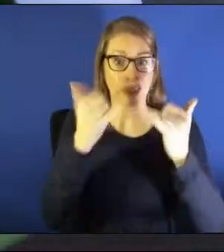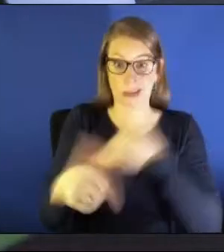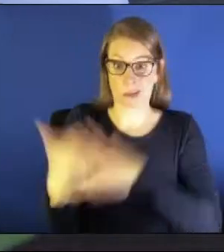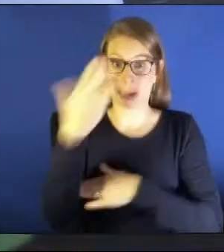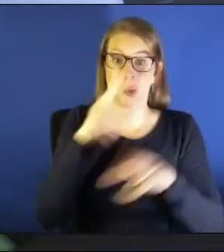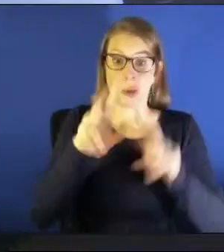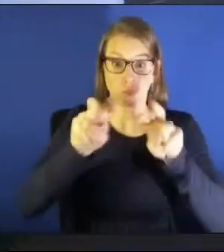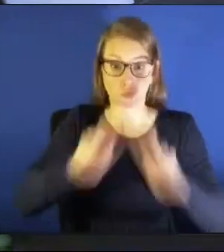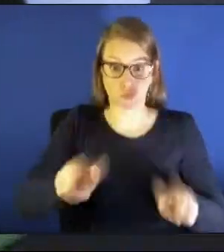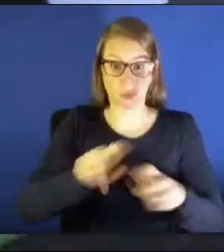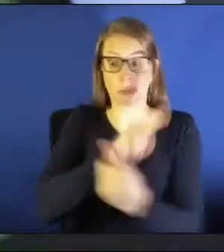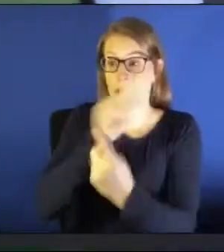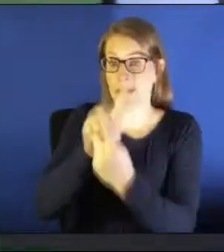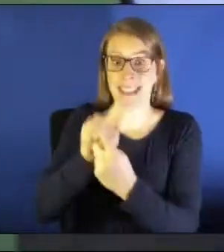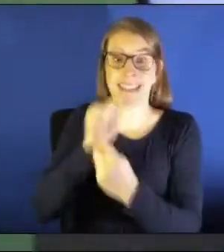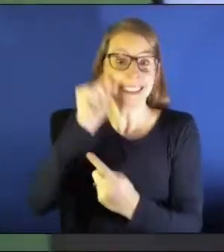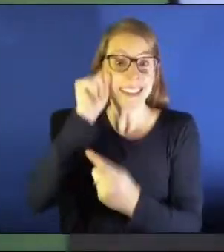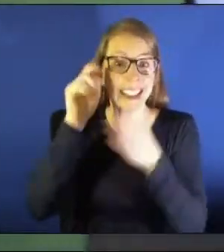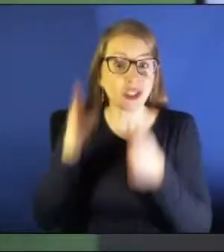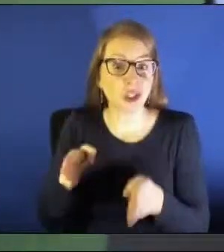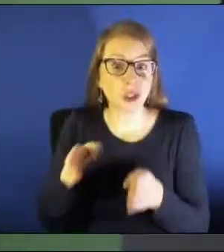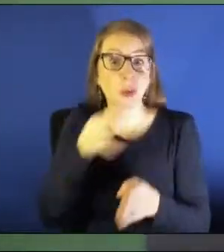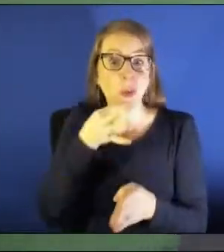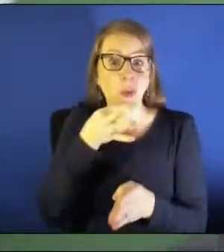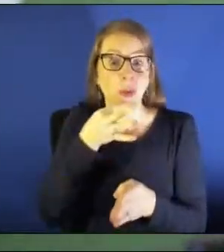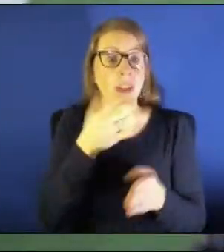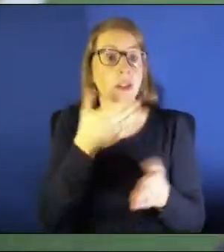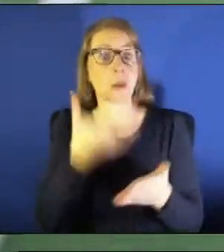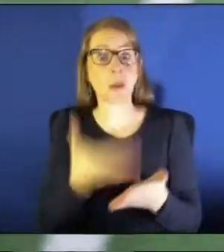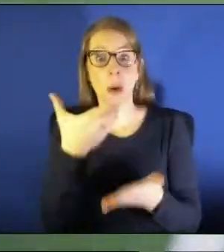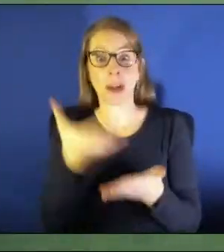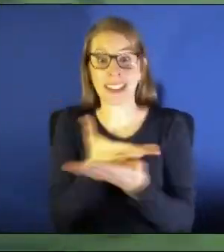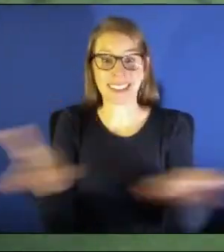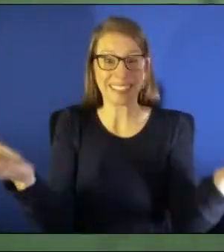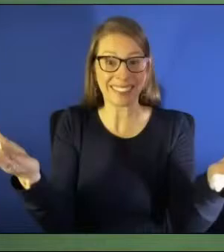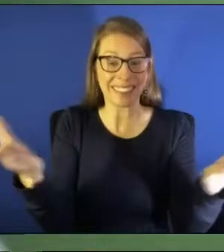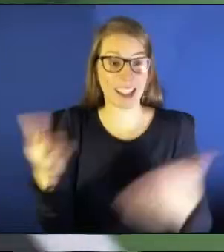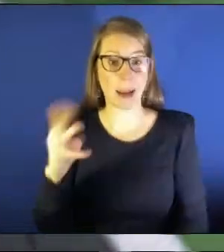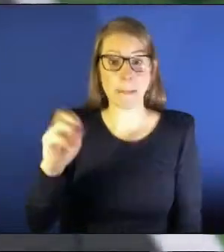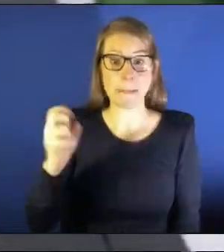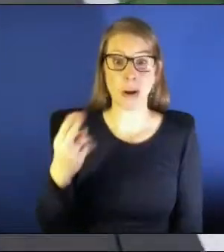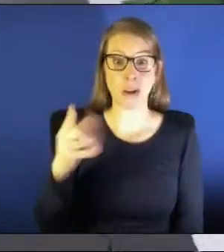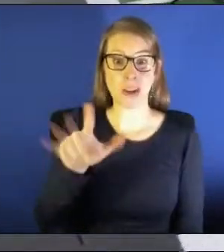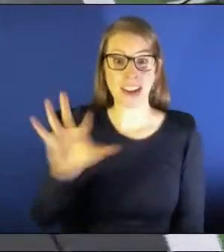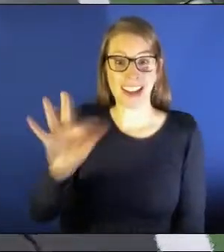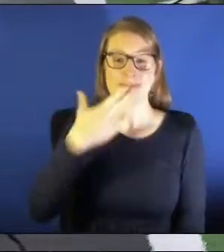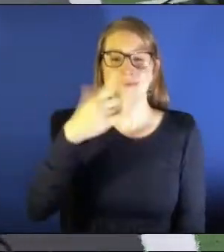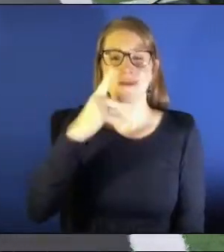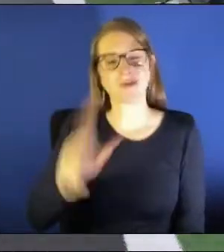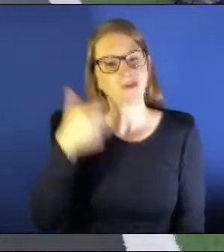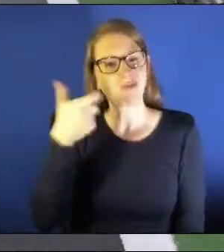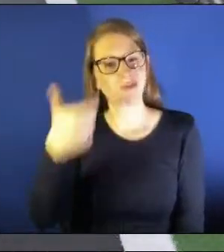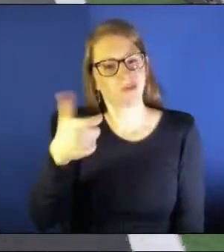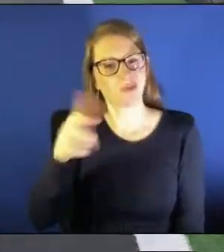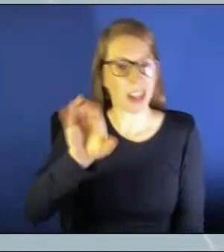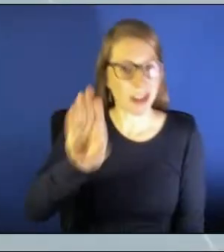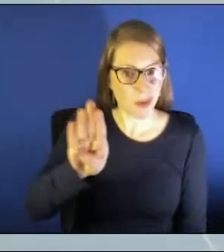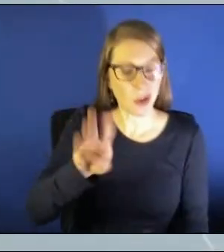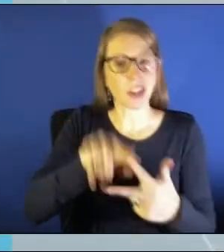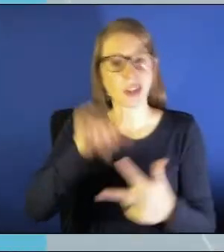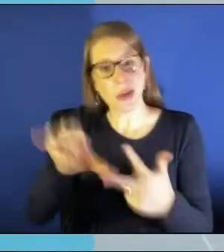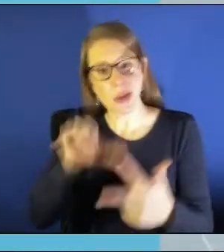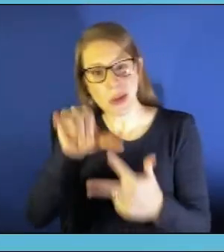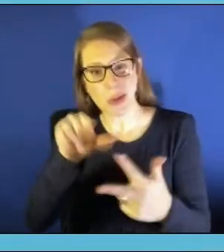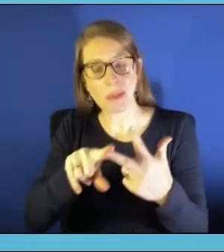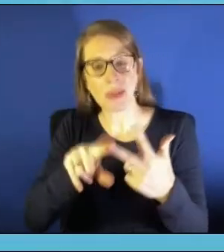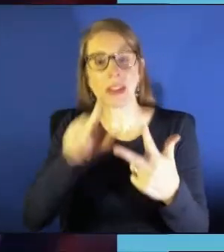this teenager here in just a little bit. But good morning to all of you. It's March 29th. Thanks for joining us here on Facebook, on YouTube, and on